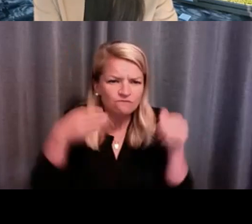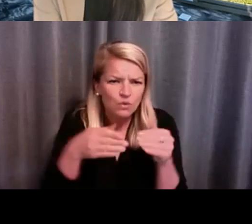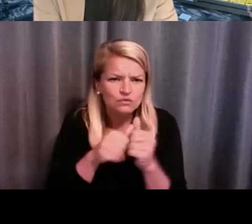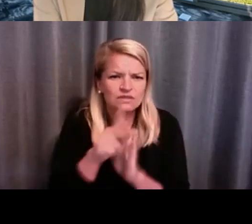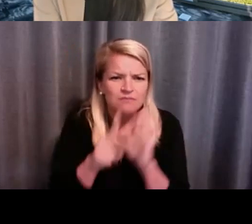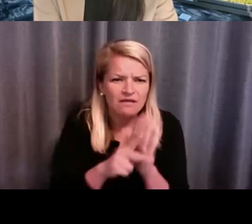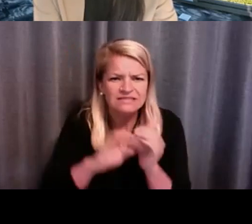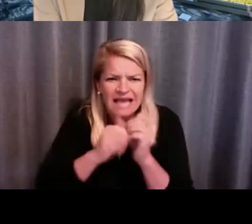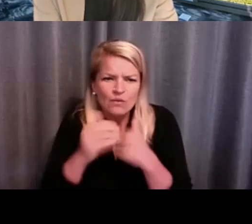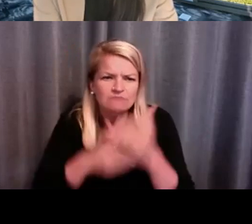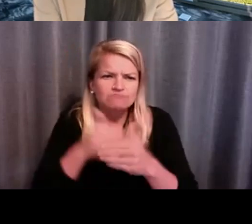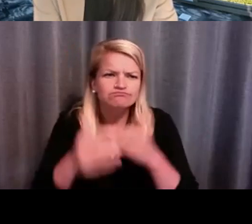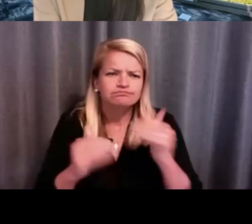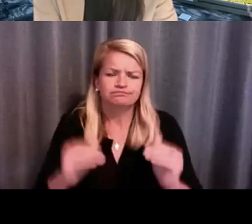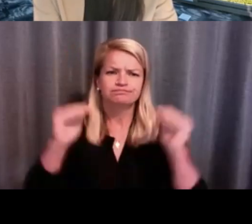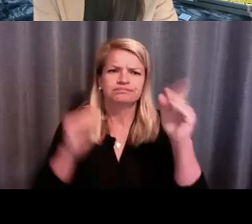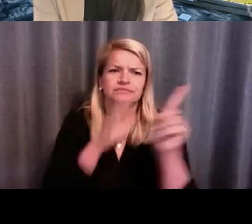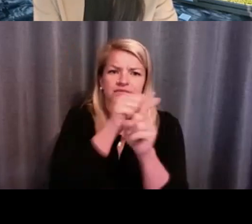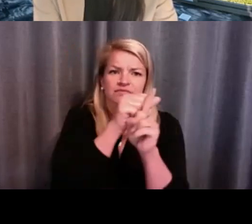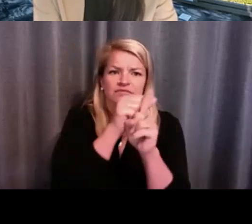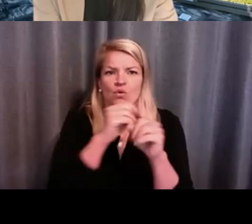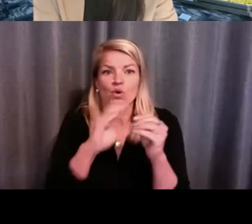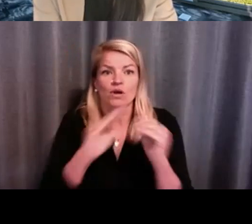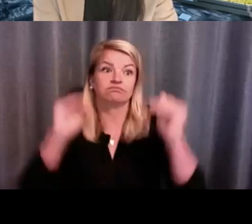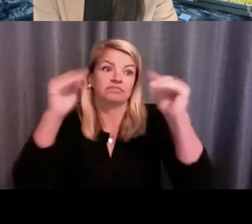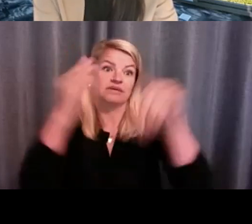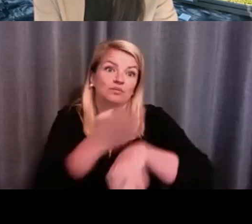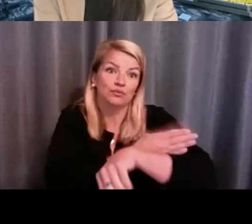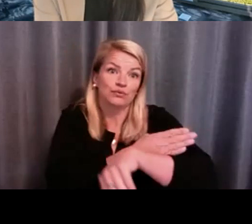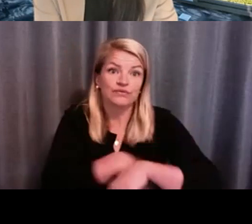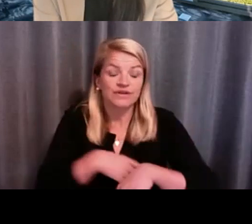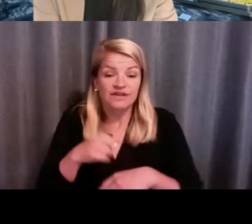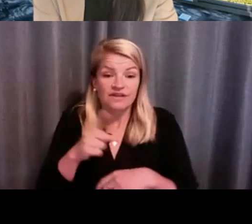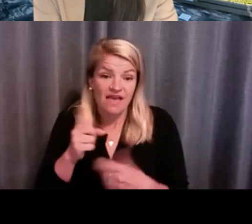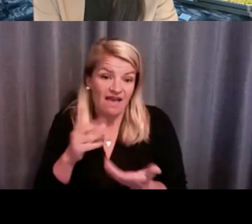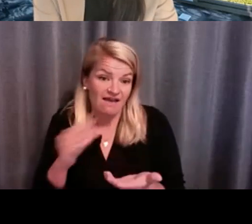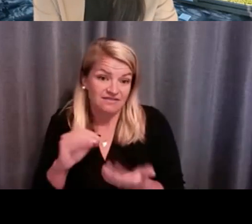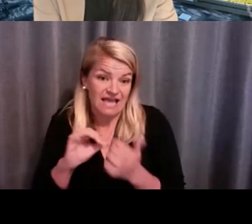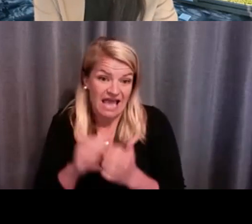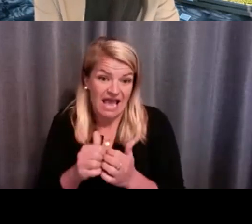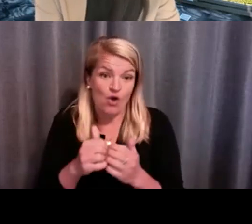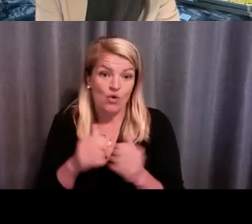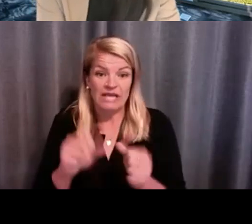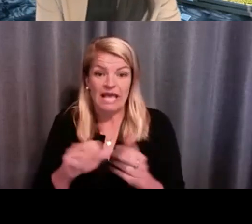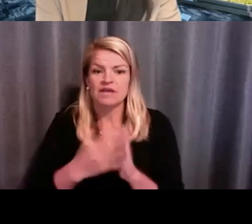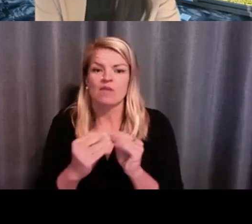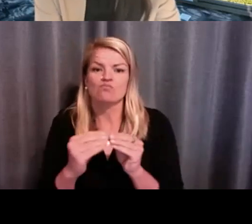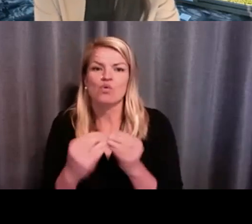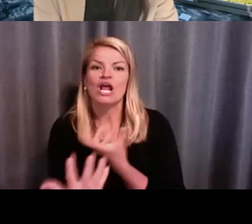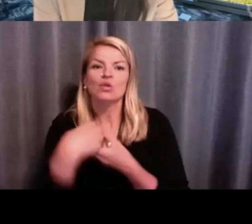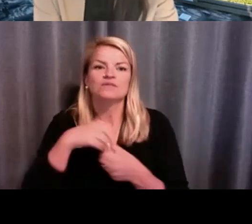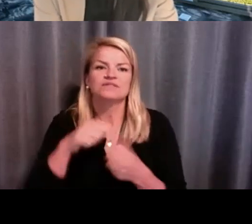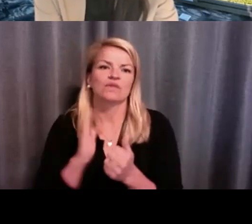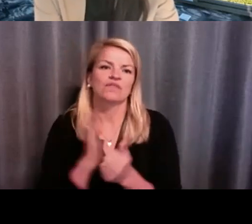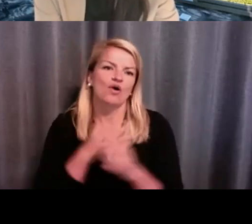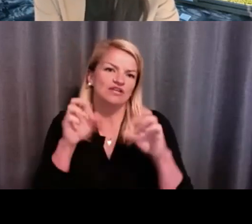to keep advocating forward for the mainstreaming and the usage of more inclusive and disability approaches in